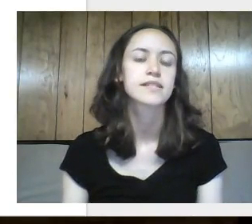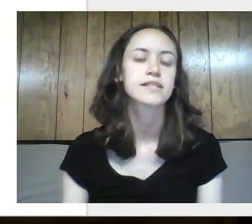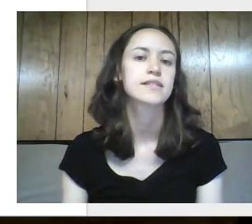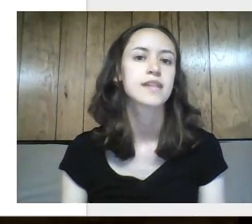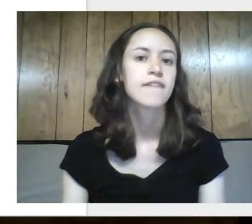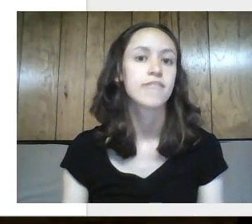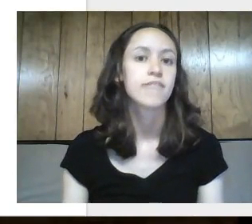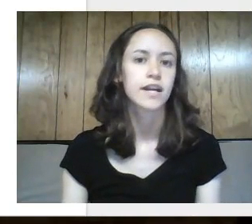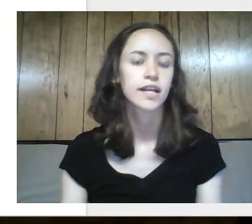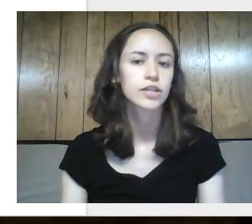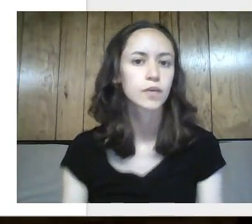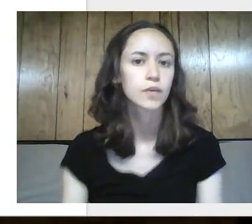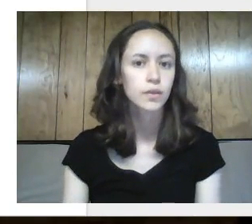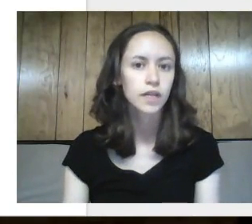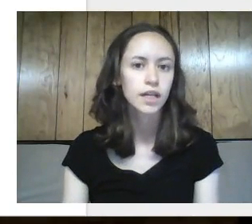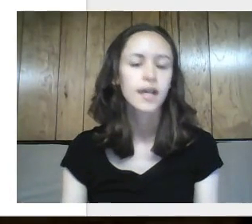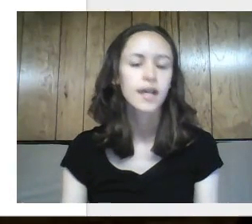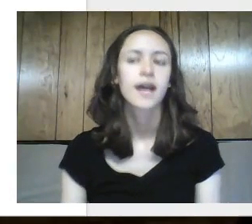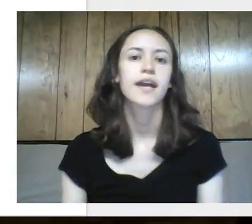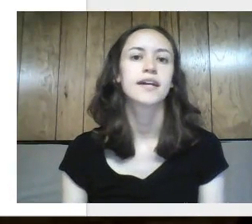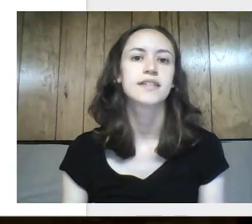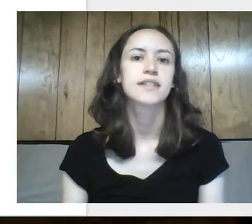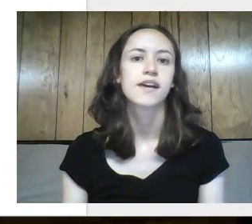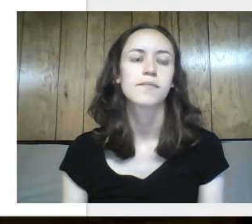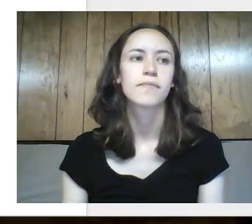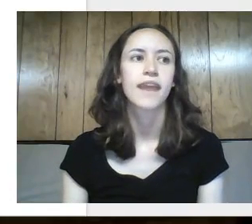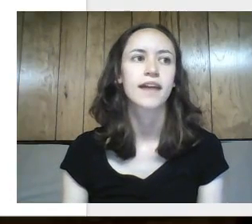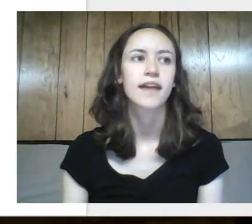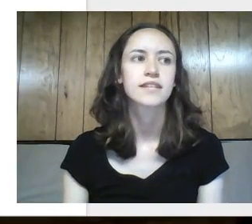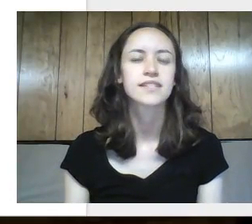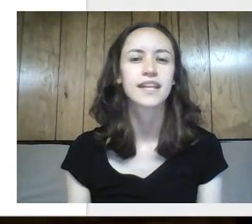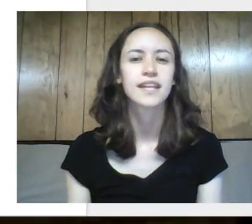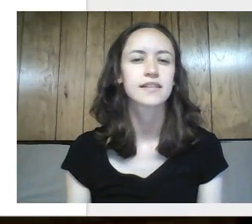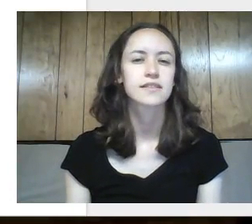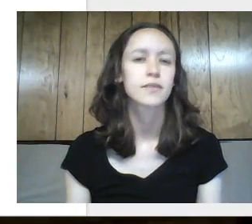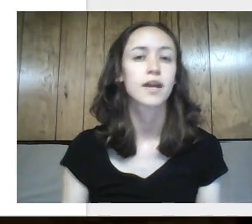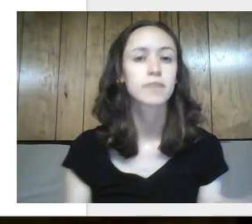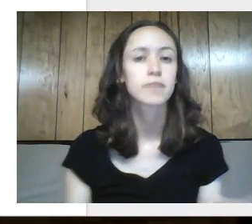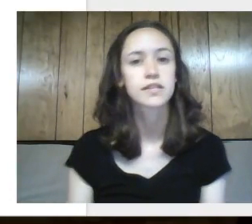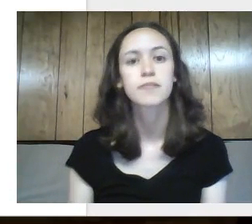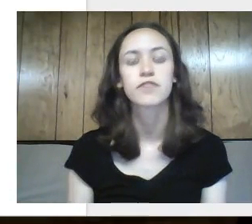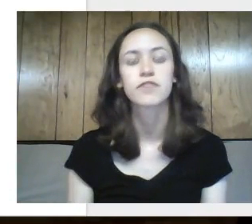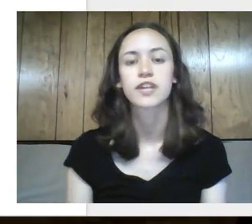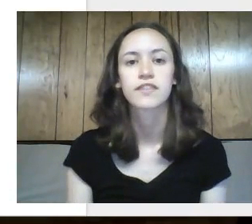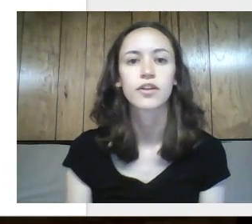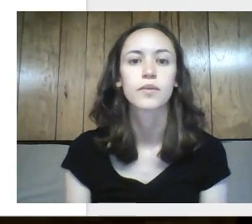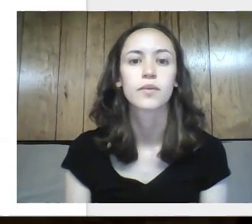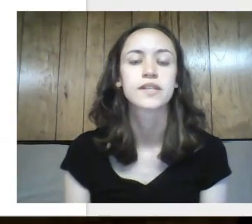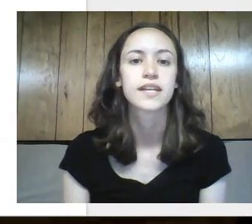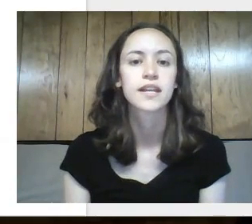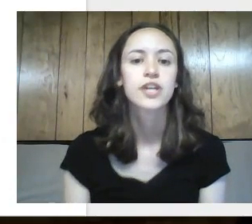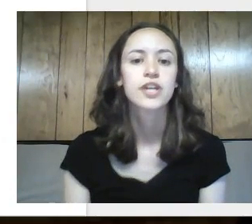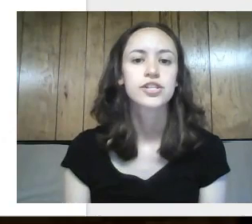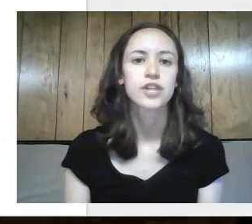sign pieces very English word order, and that tends to get somewhat cumbersome if you're trying to fit all the